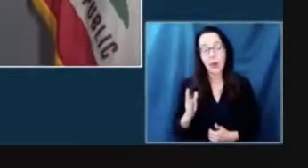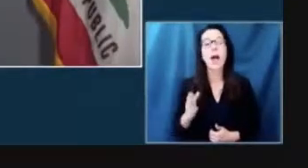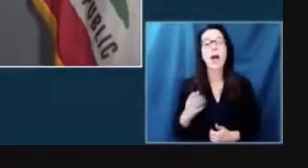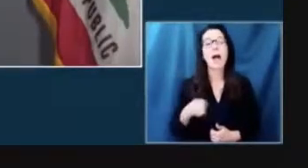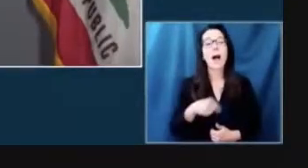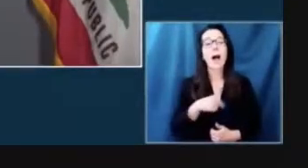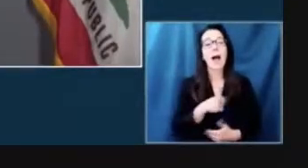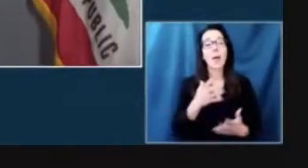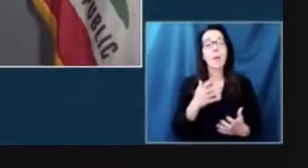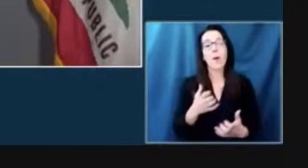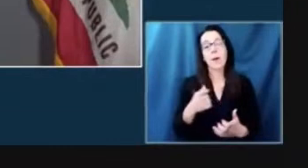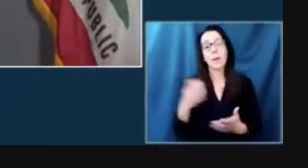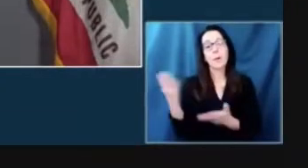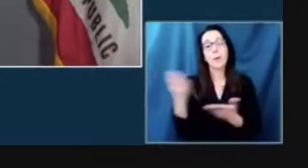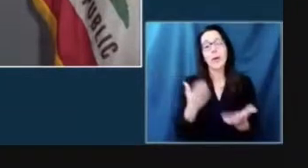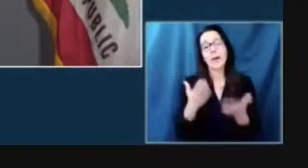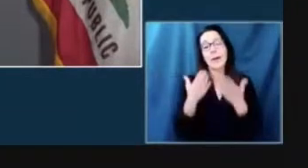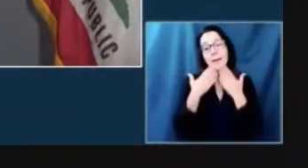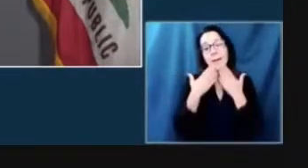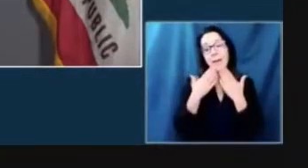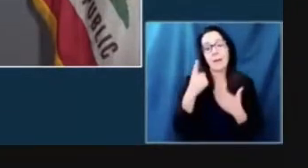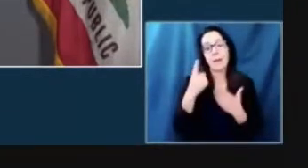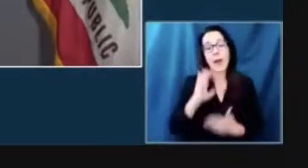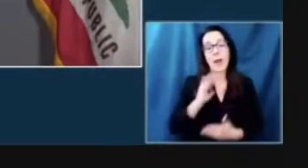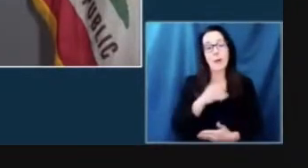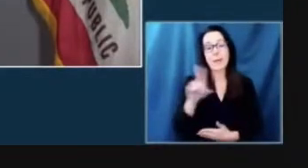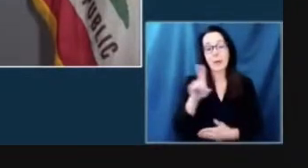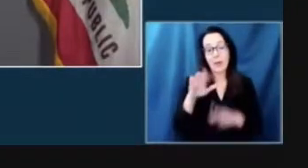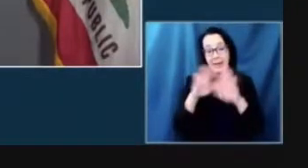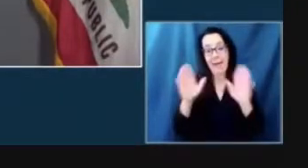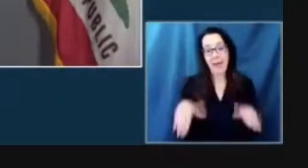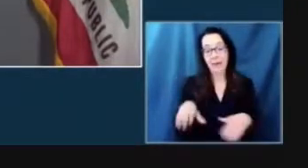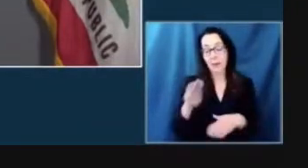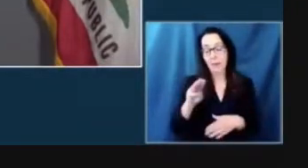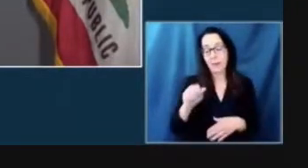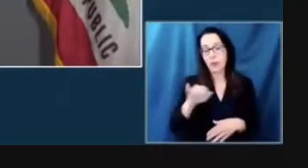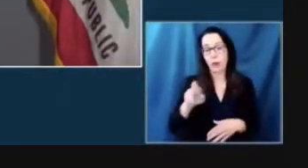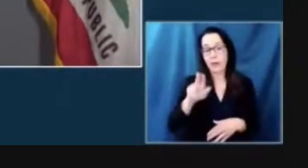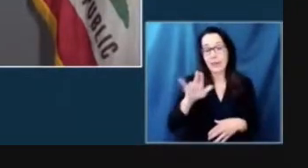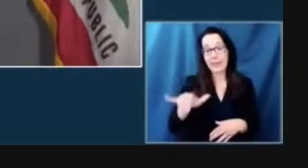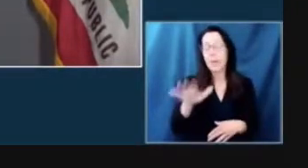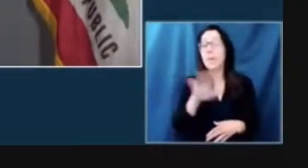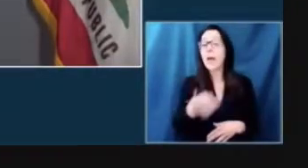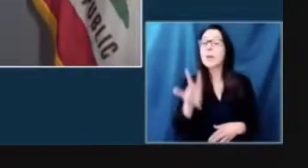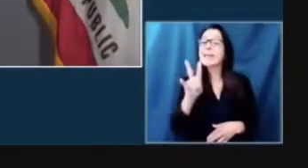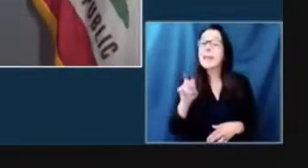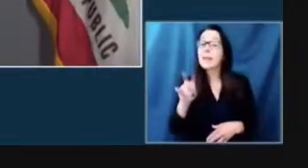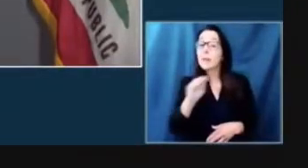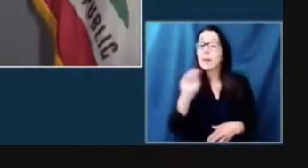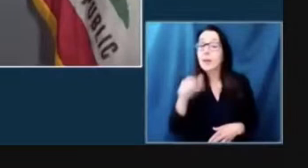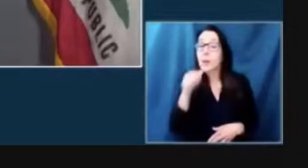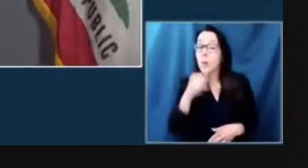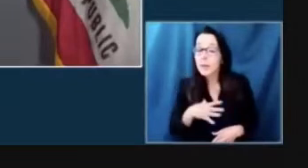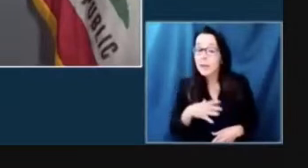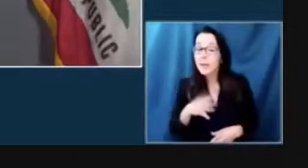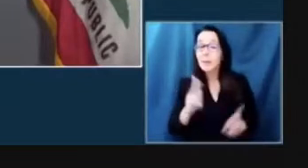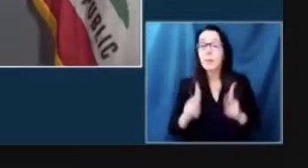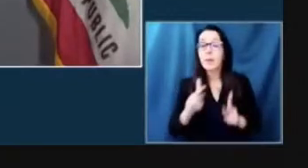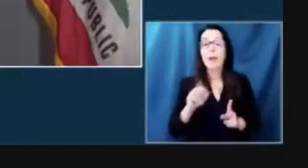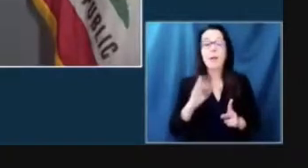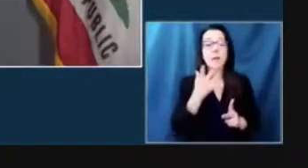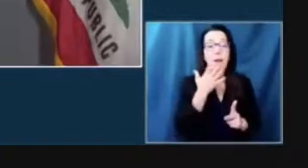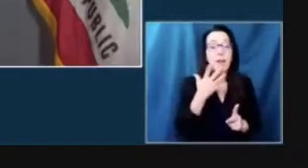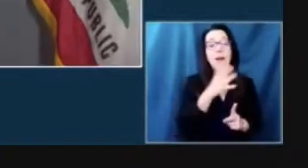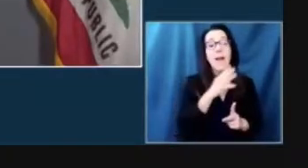House Democratic majority, which is about 70% women, people of color, and